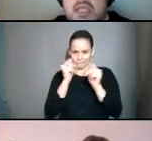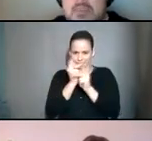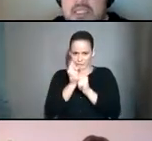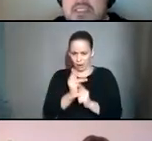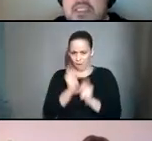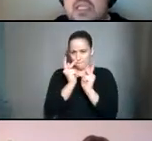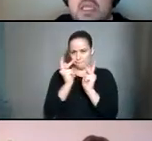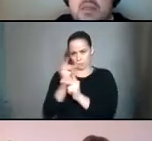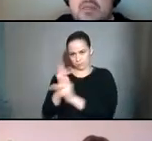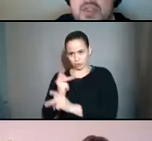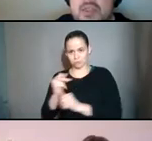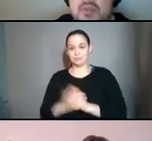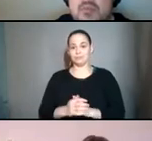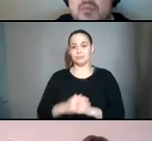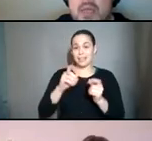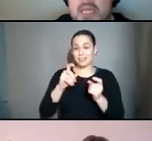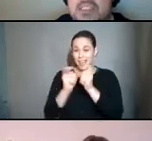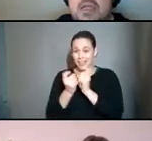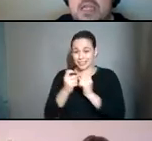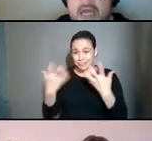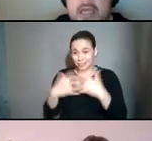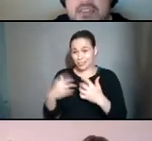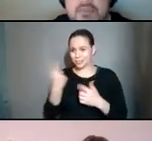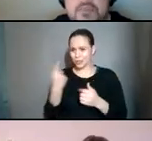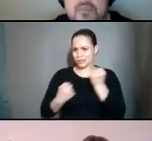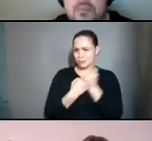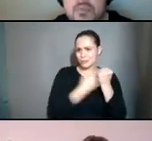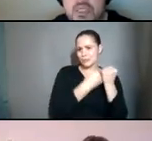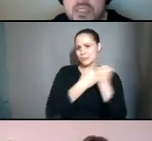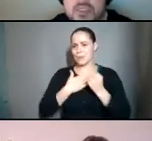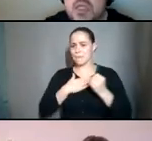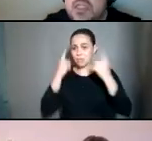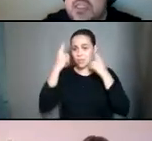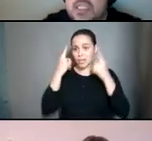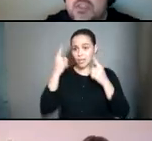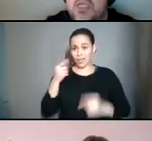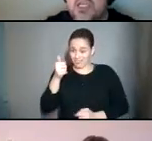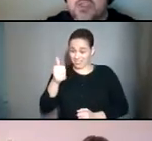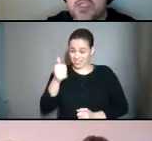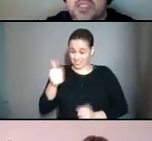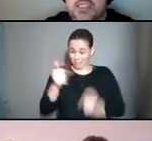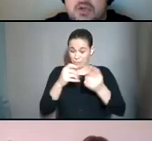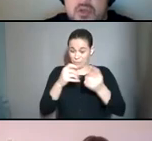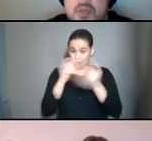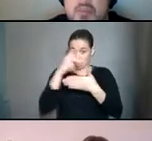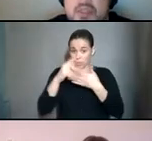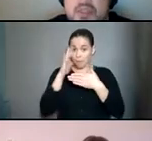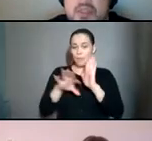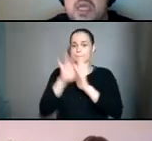adaptive engine is constantly supporting my thinking and is choosing lessons for me that will build on my learning and progress my